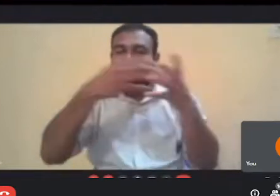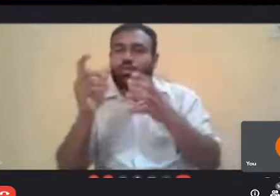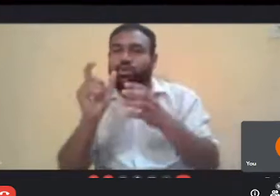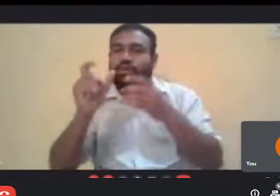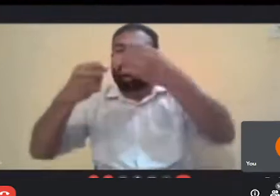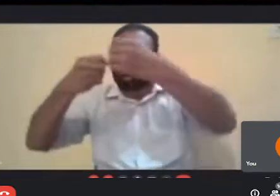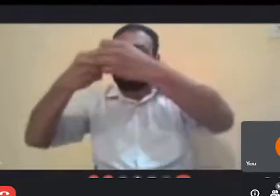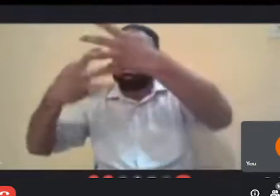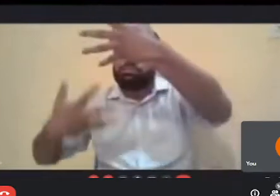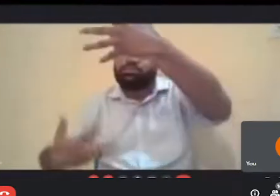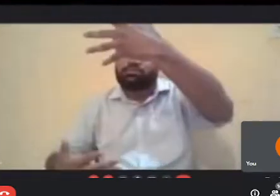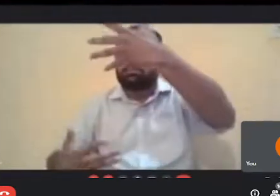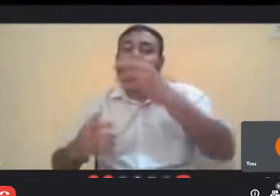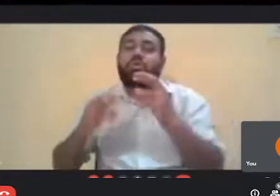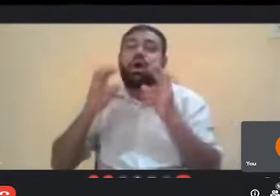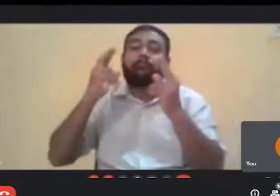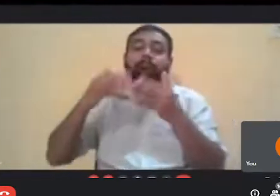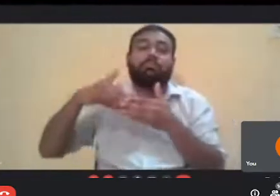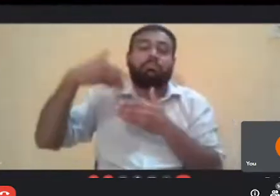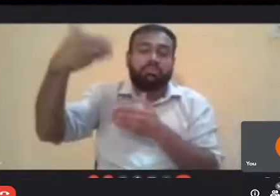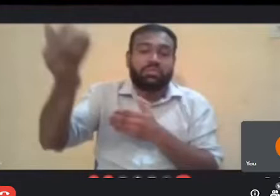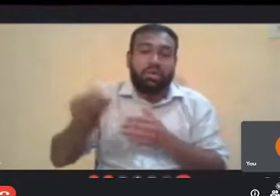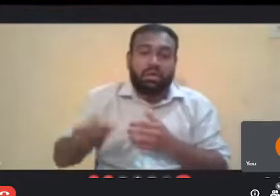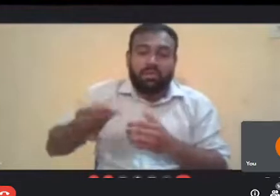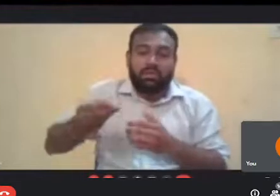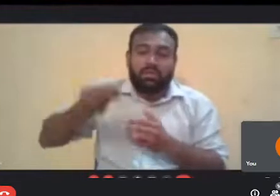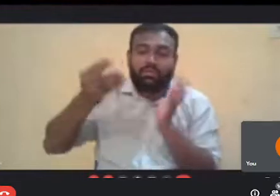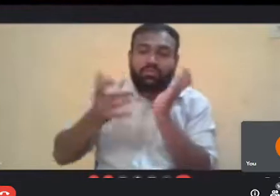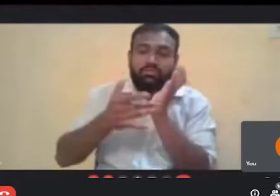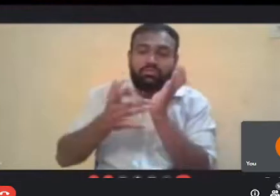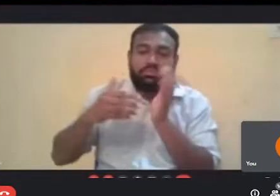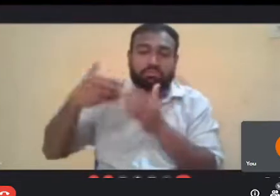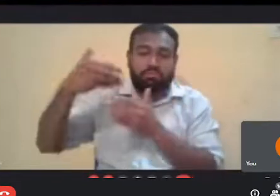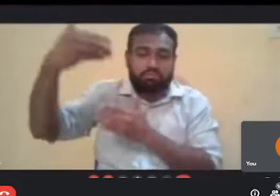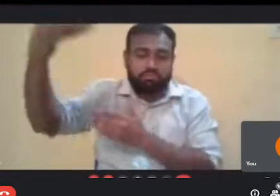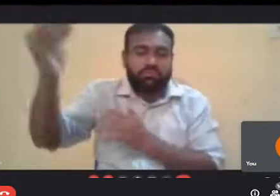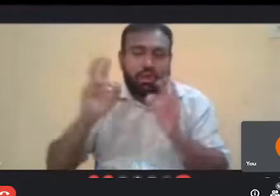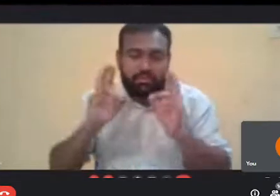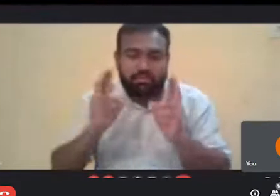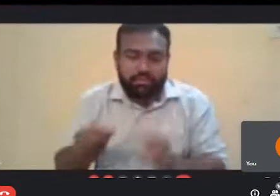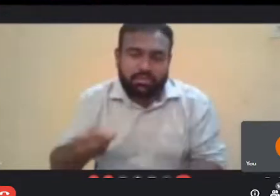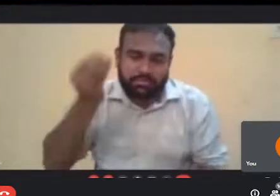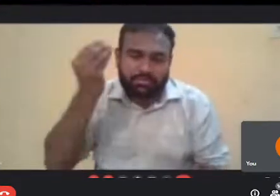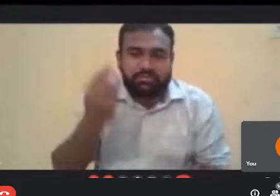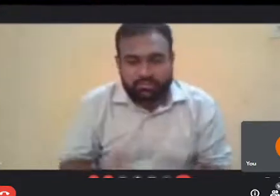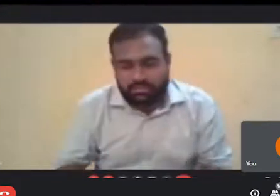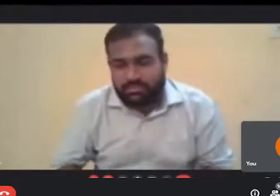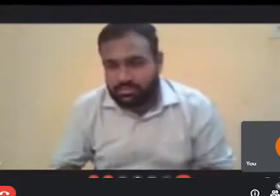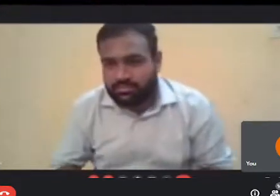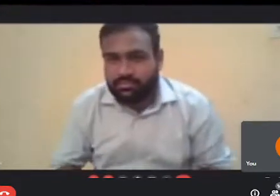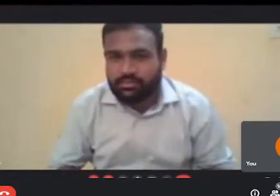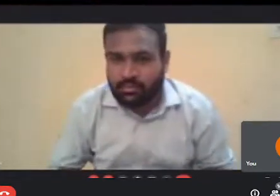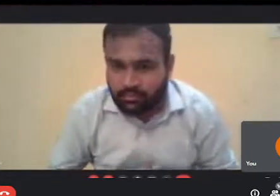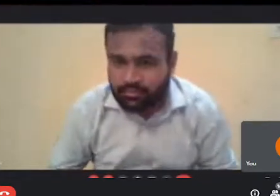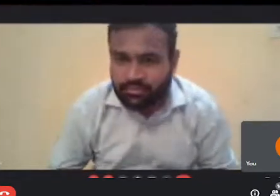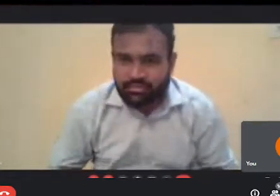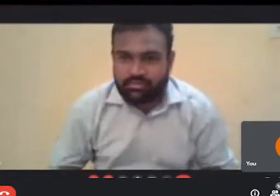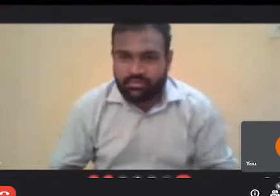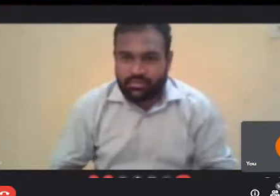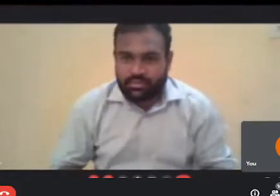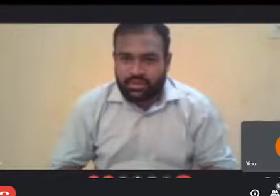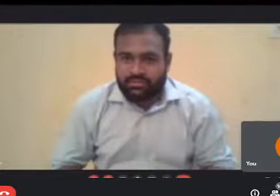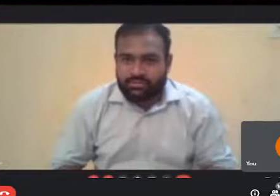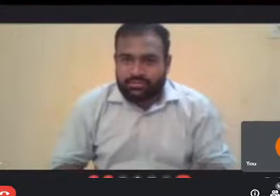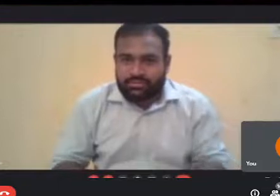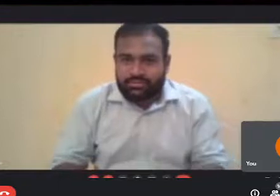the place and the location of the sign. But of course, this work is not complete. There has to be more work on done this and